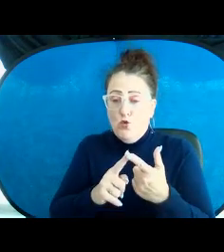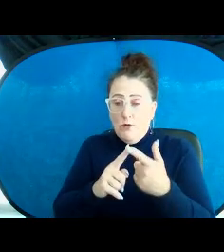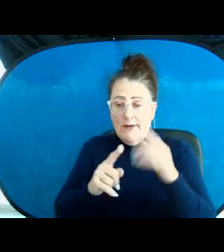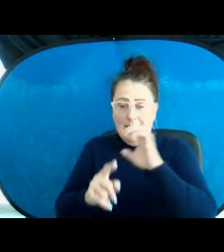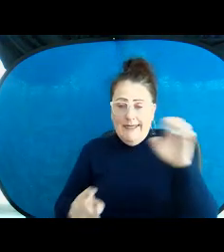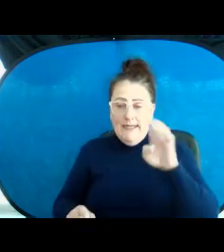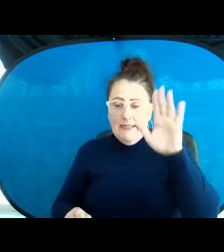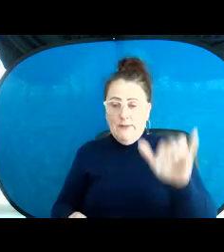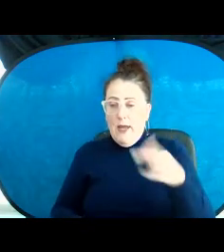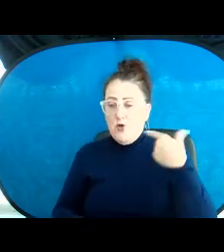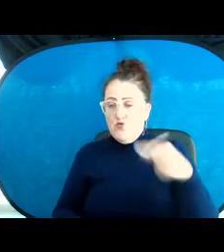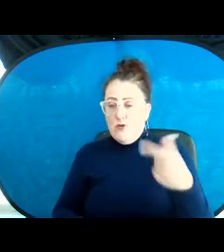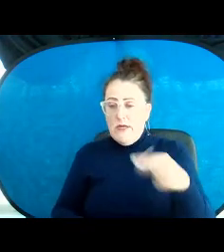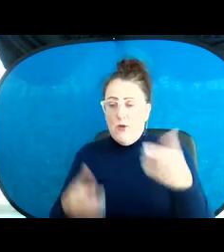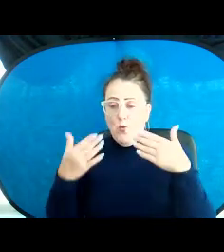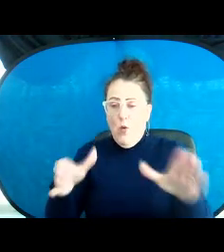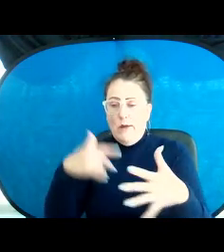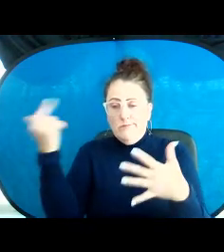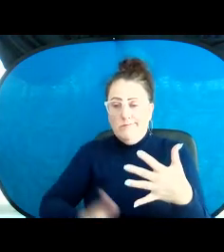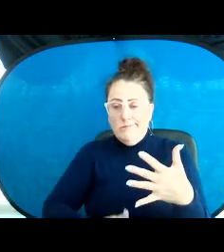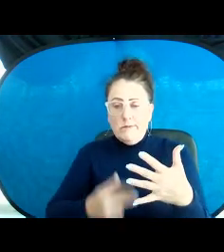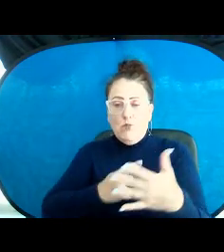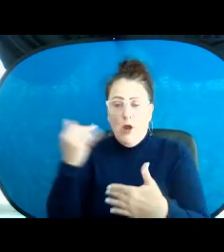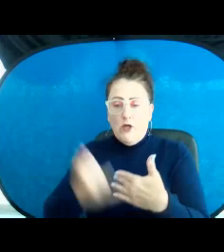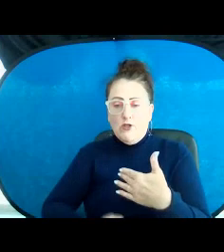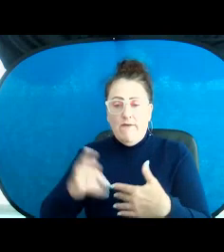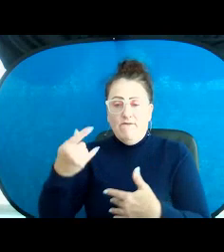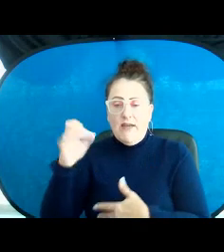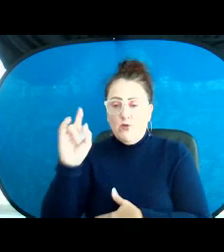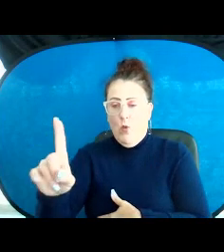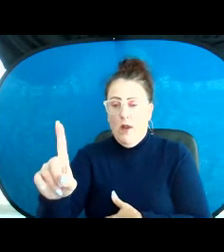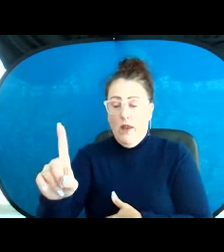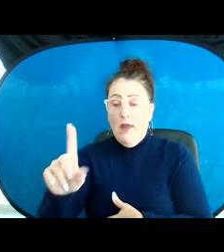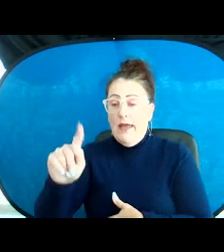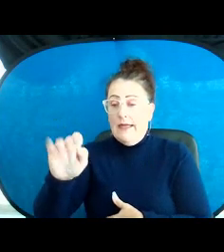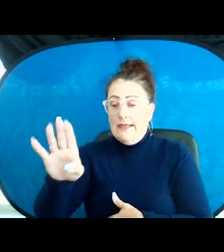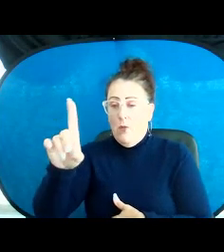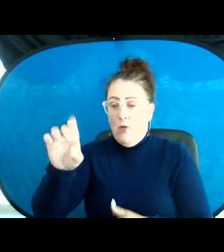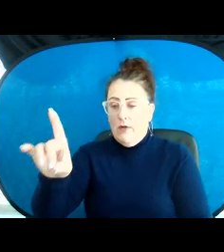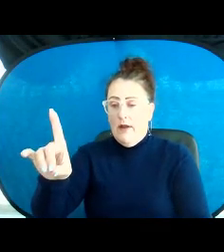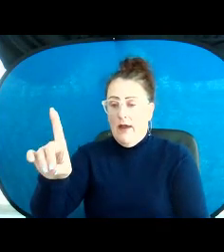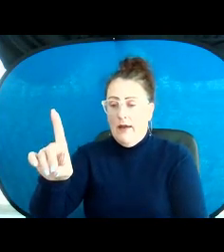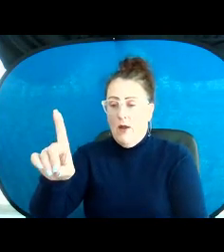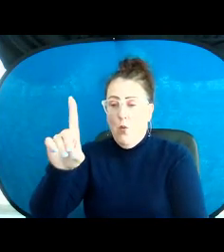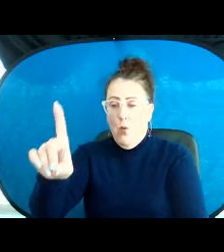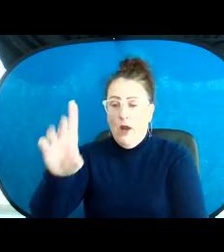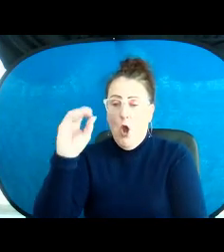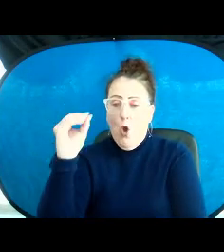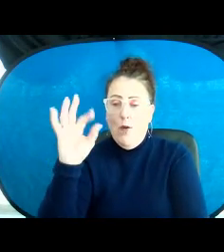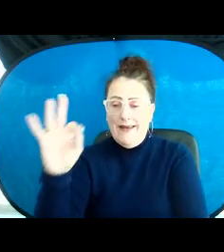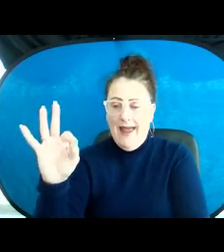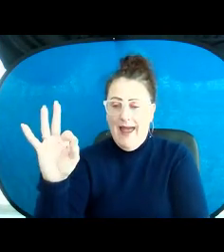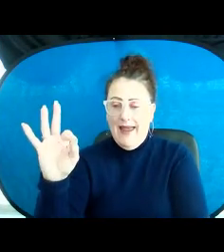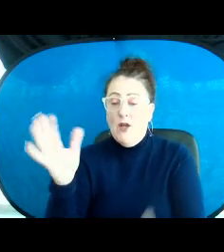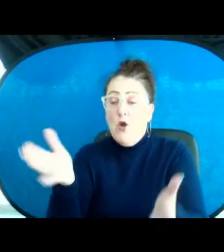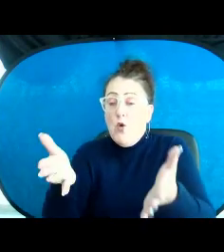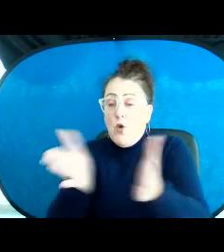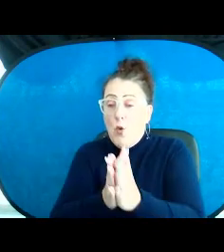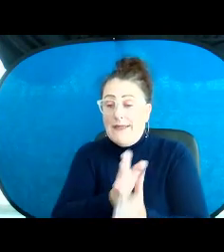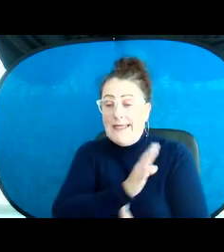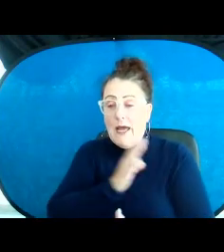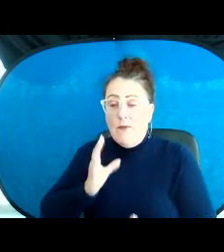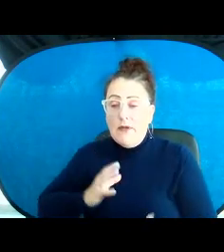Bay Greenway Multimodal Project Phase 1. Tab 109 on this agenda requests the Commission's approval